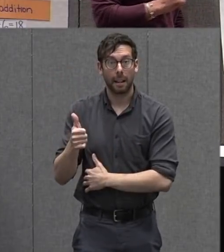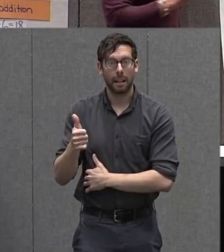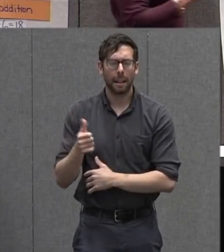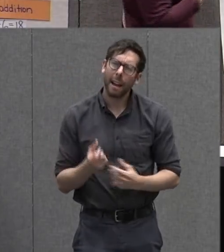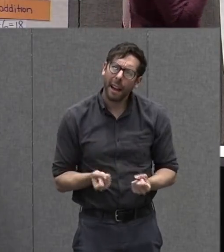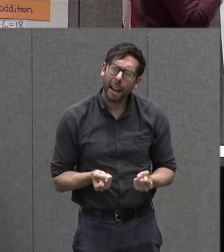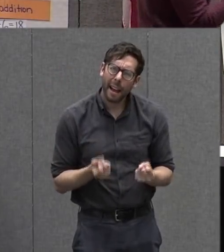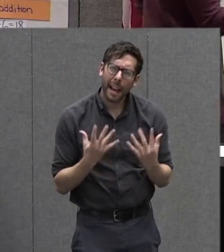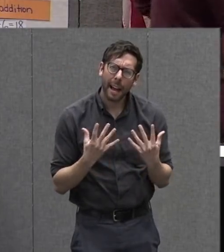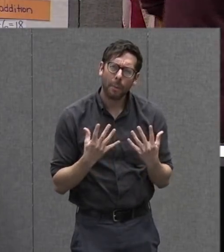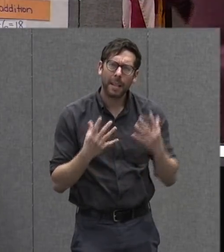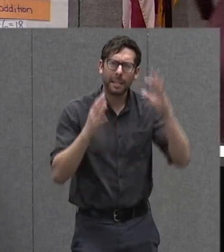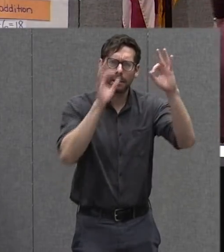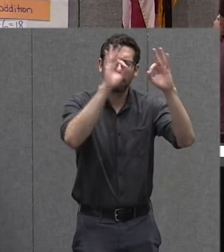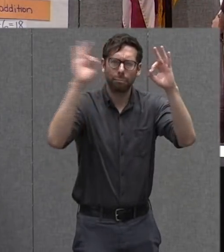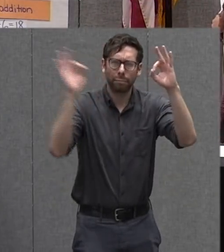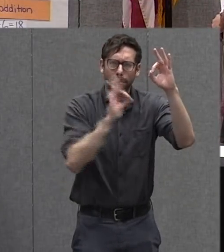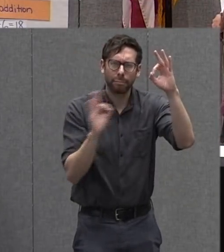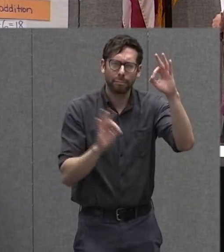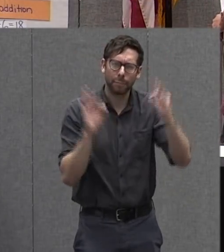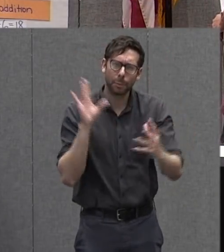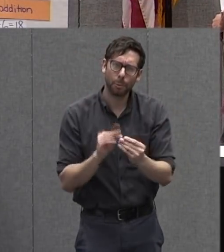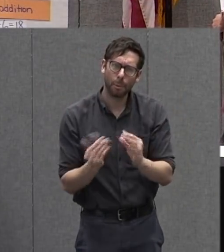again? 50.